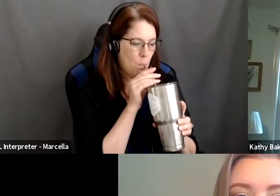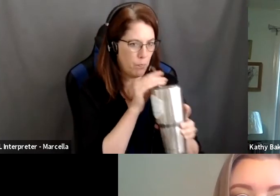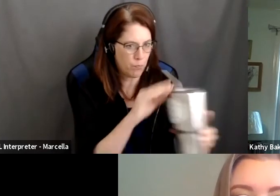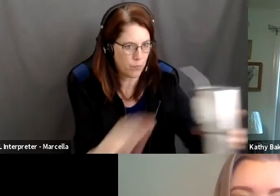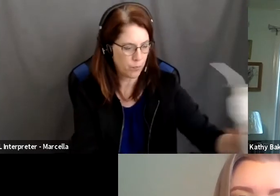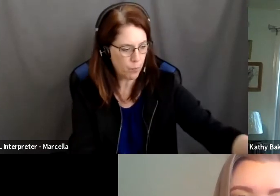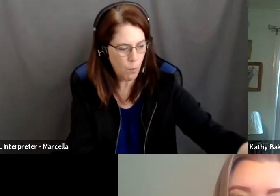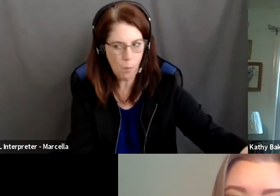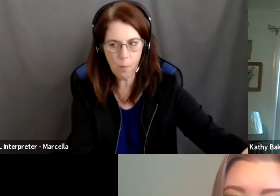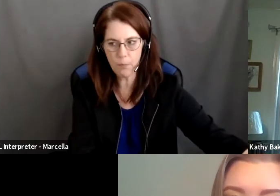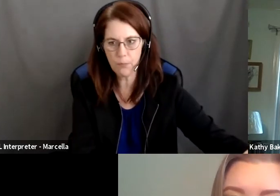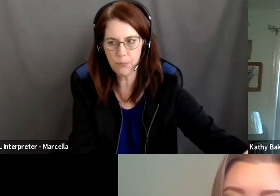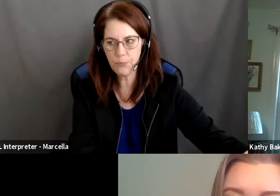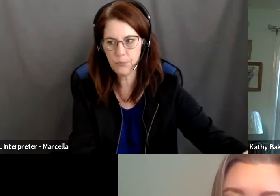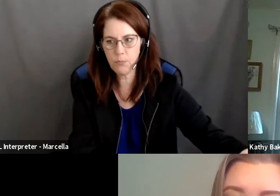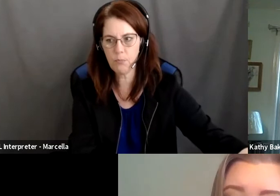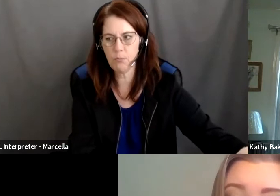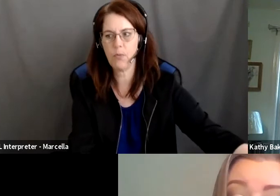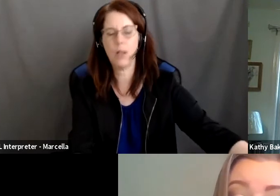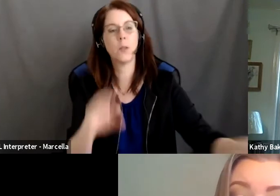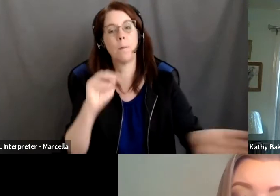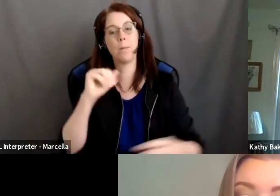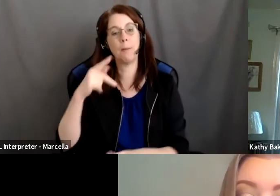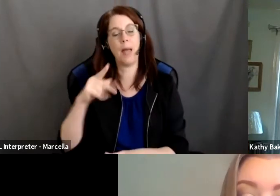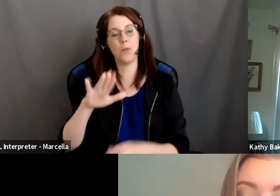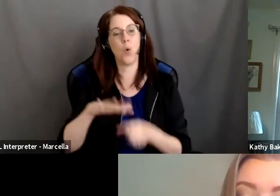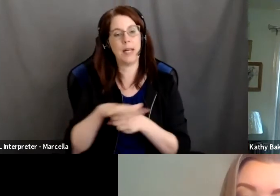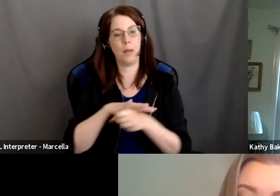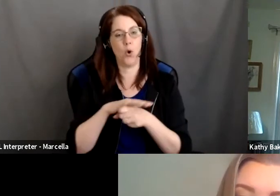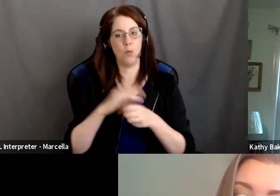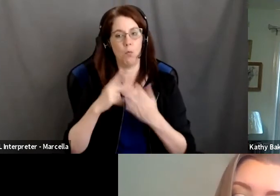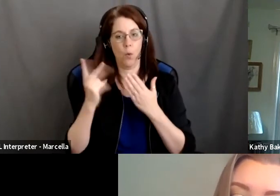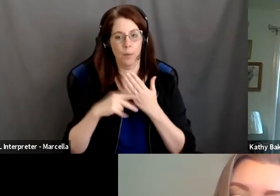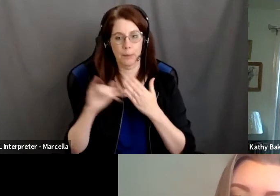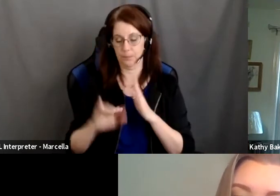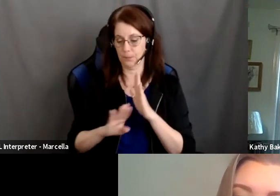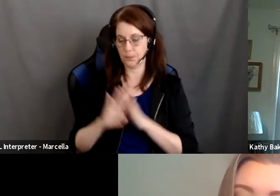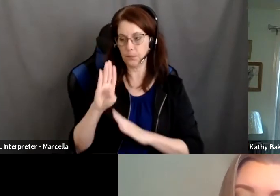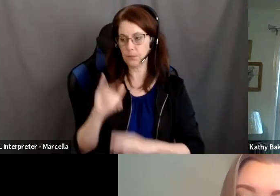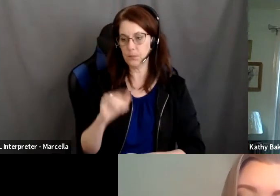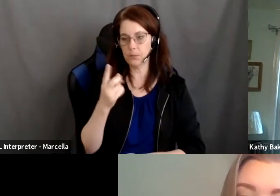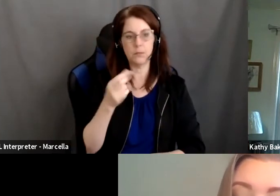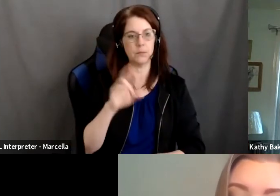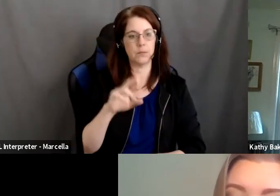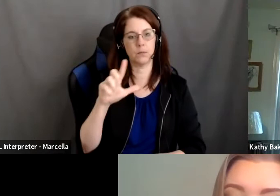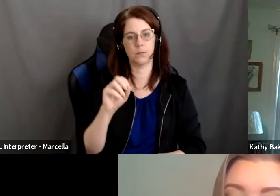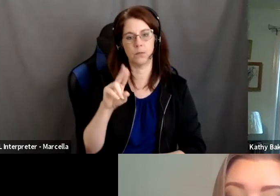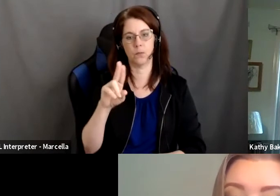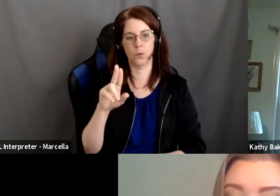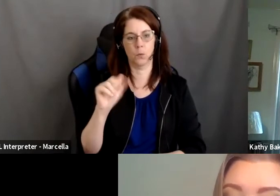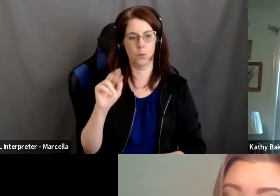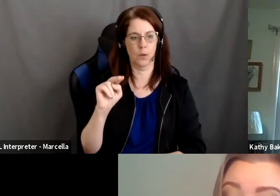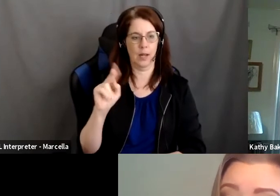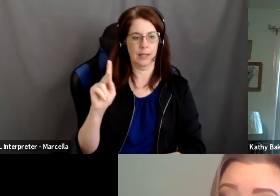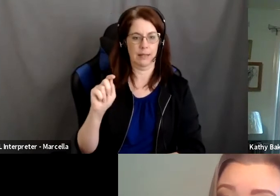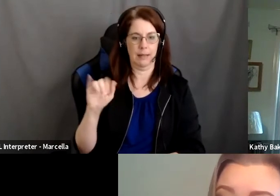So we're going to get into the Map Your Neighborhood program. First, I'd like to say that this was developed by Dr. Luann K. Johnson. We're using this with